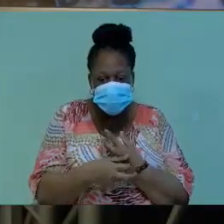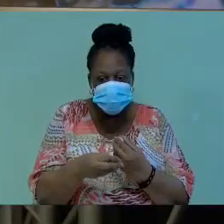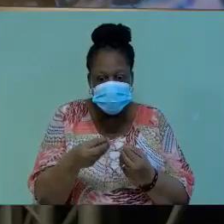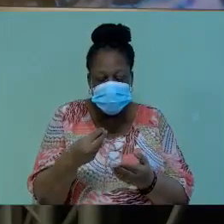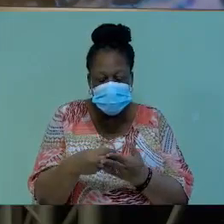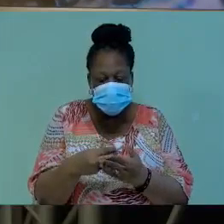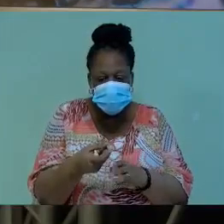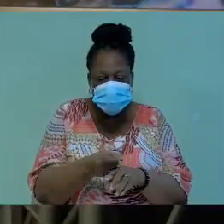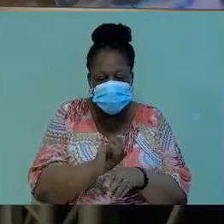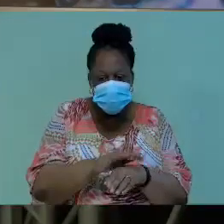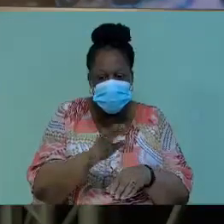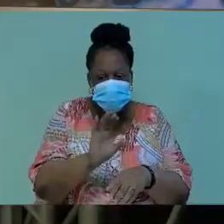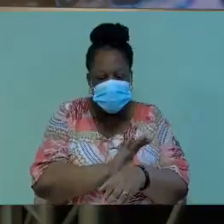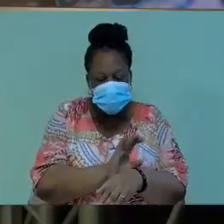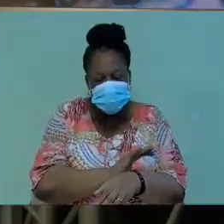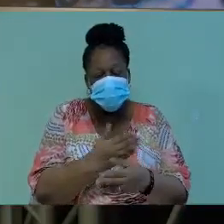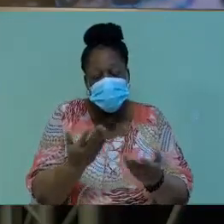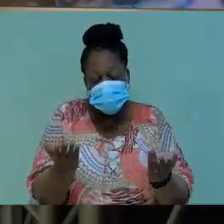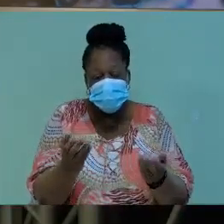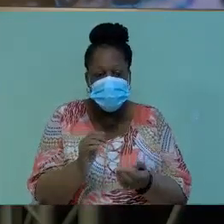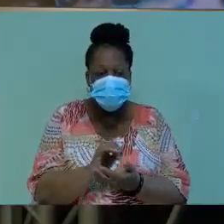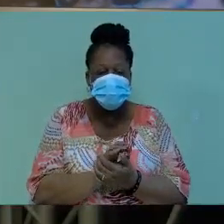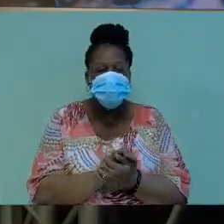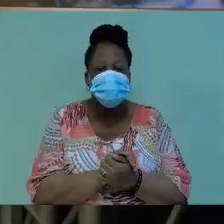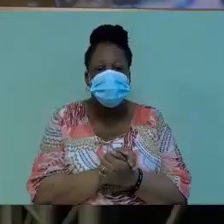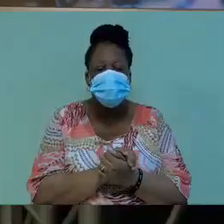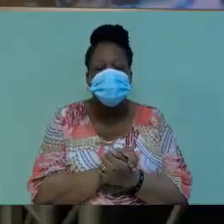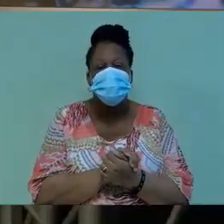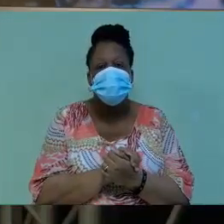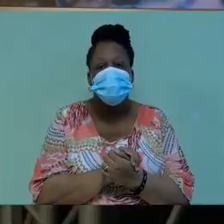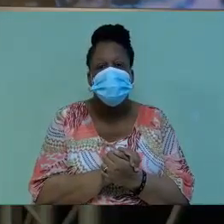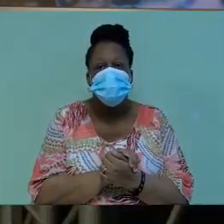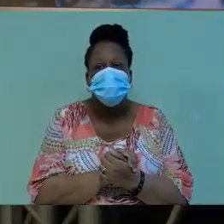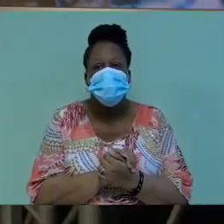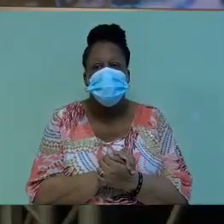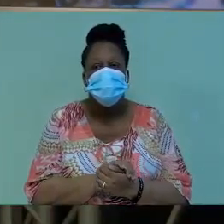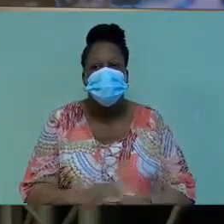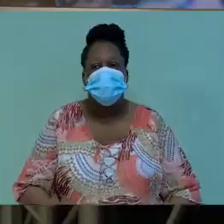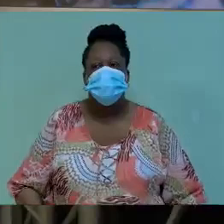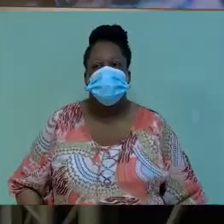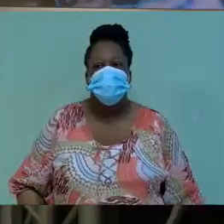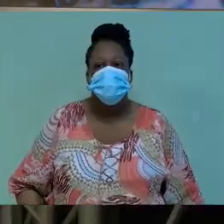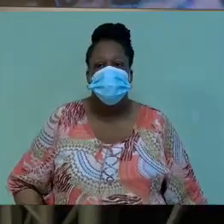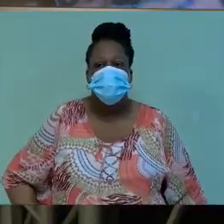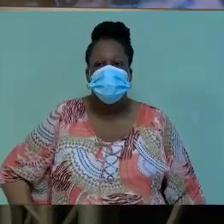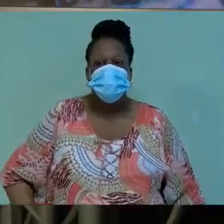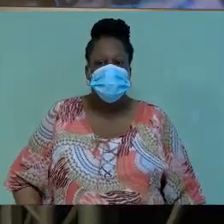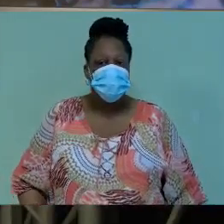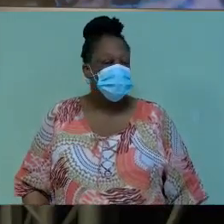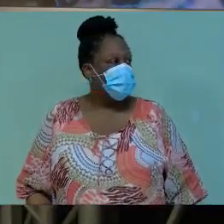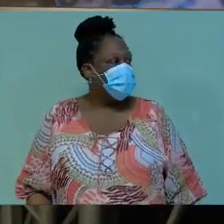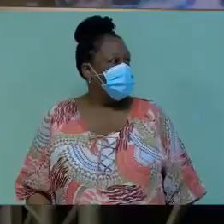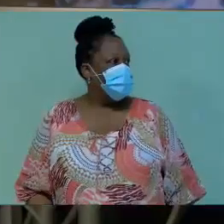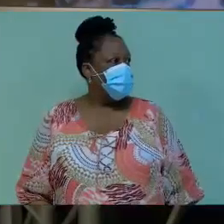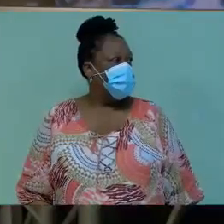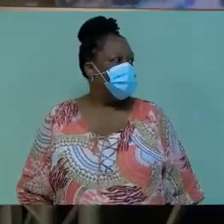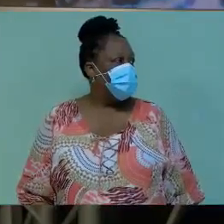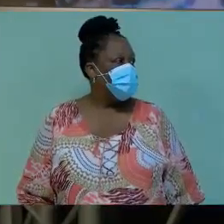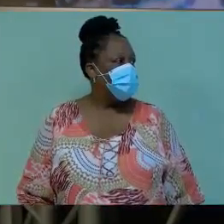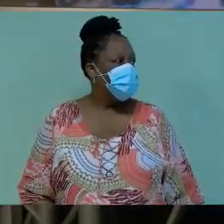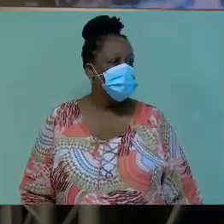Although the emergency preparedness and response planning although our emergency